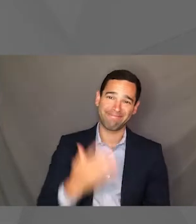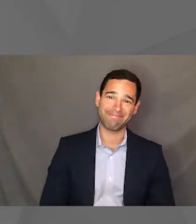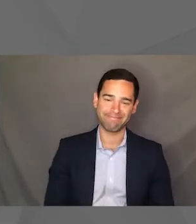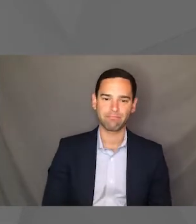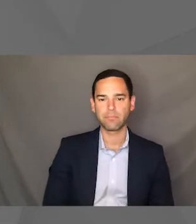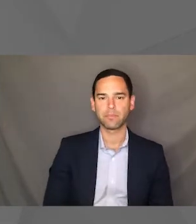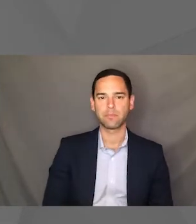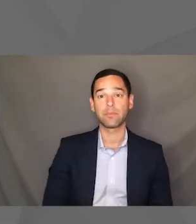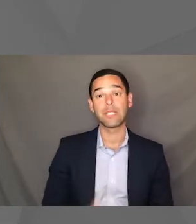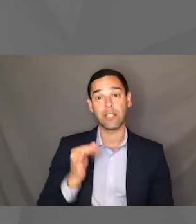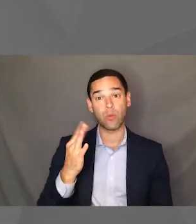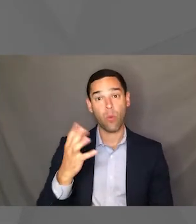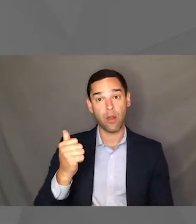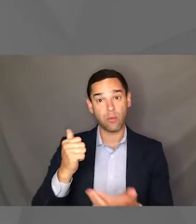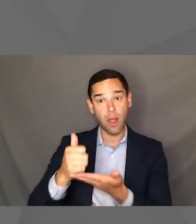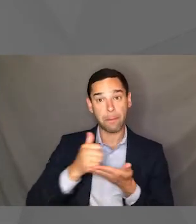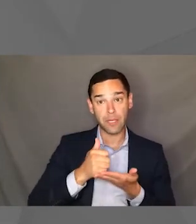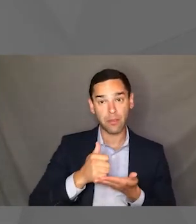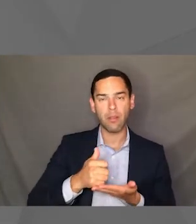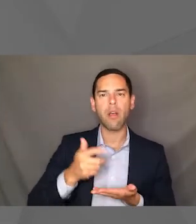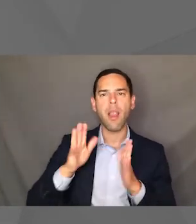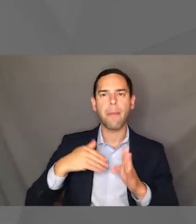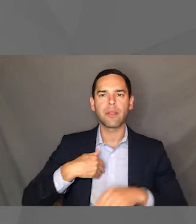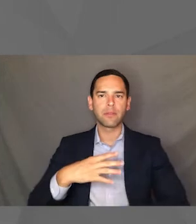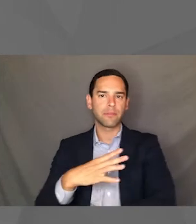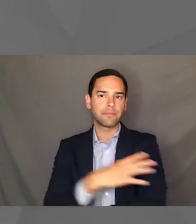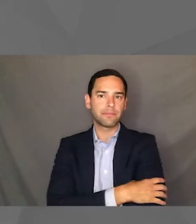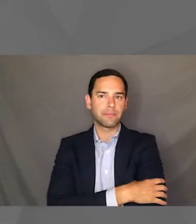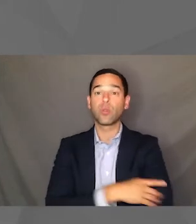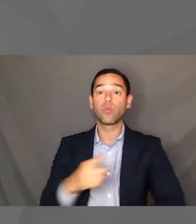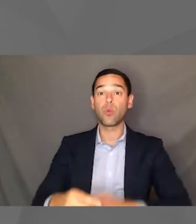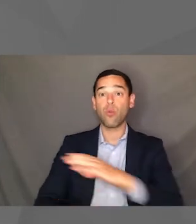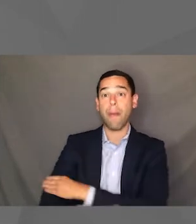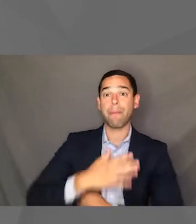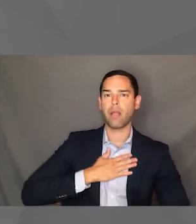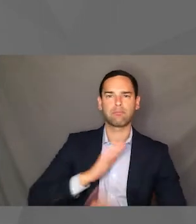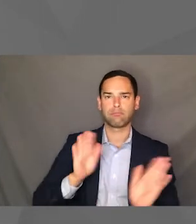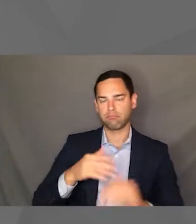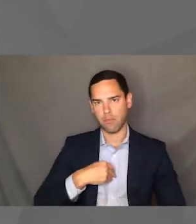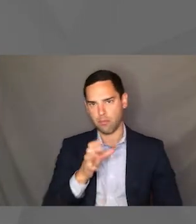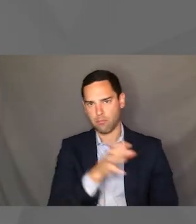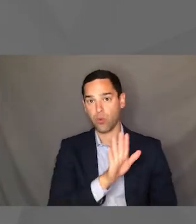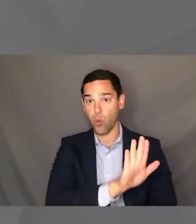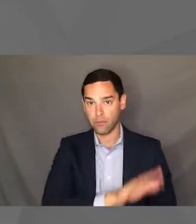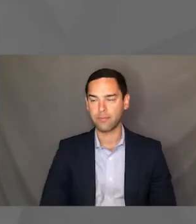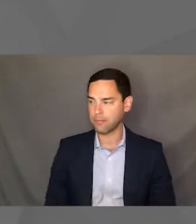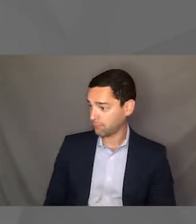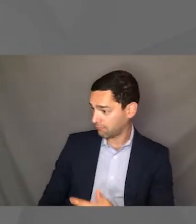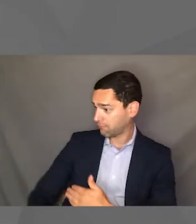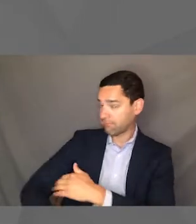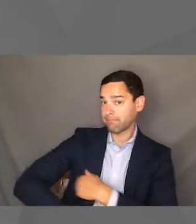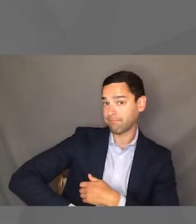If you'd like to offer me help, let me hold on to your elbow. Don't take mine. Hey, would you like to take my arm? Sure.